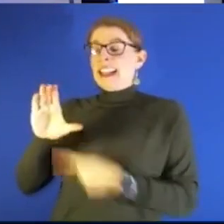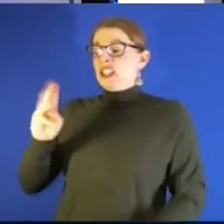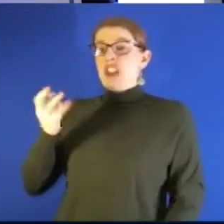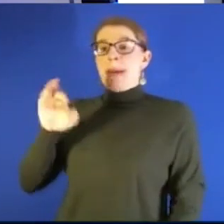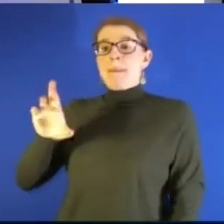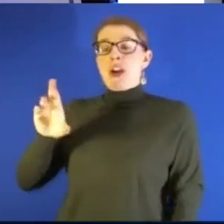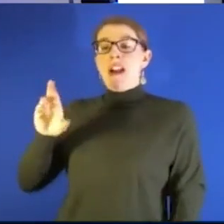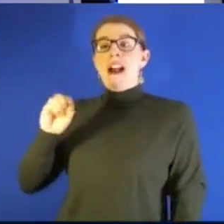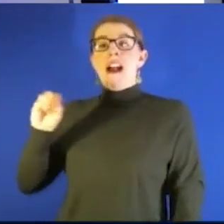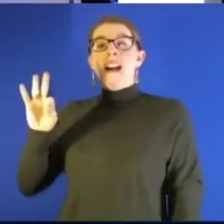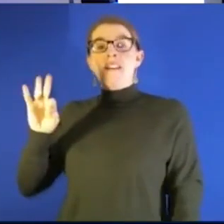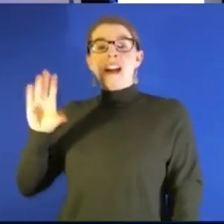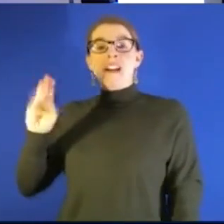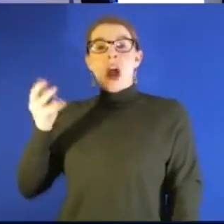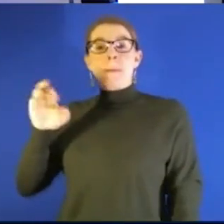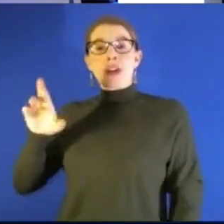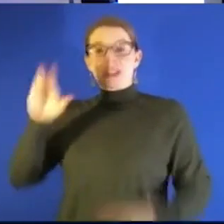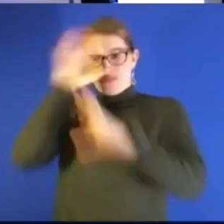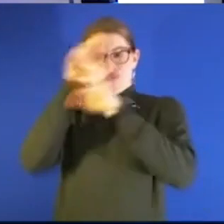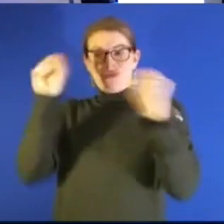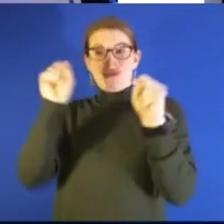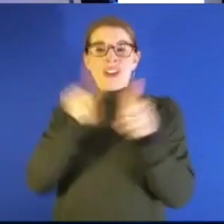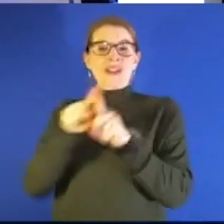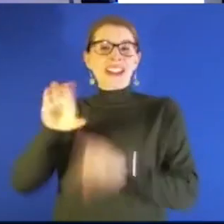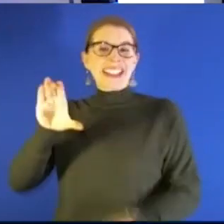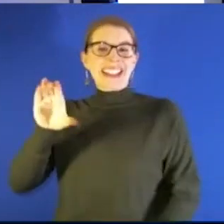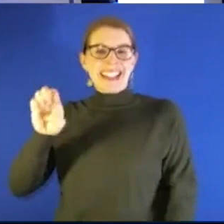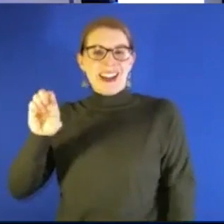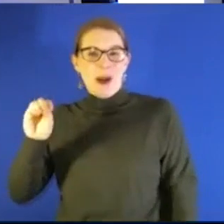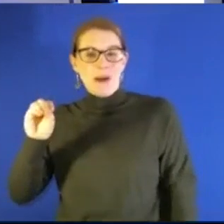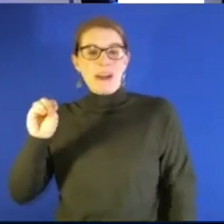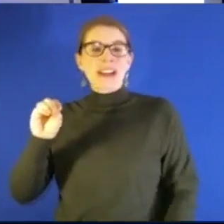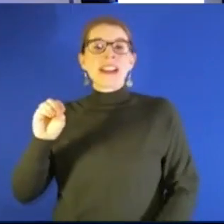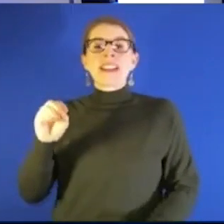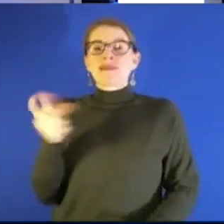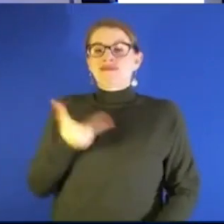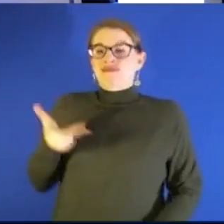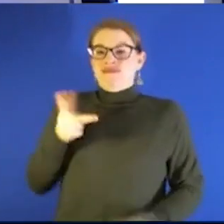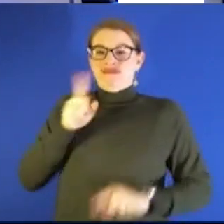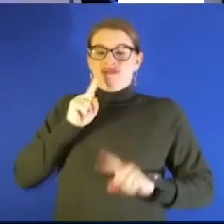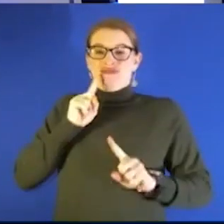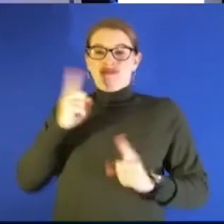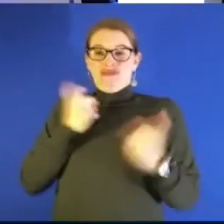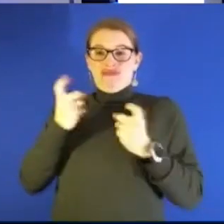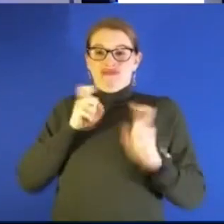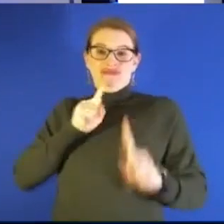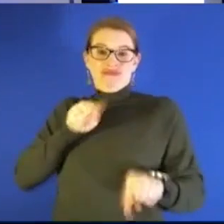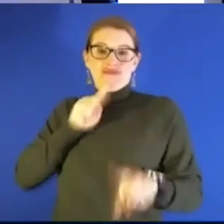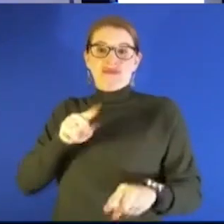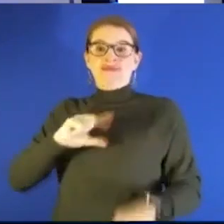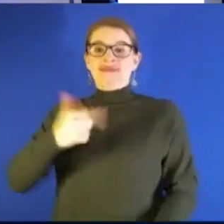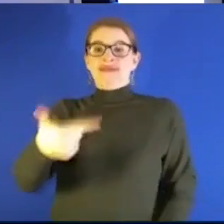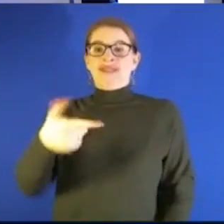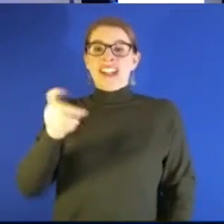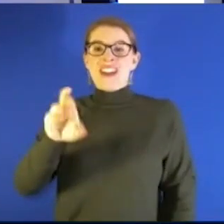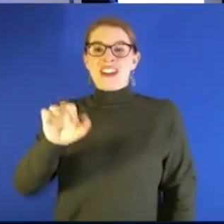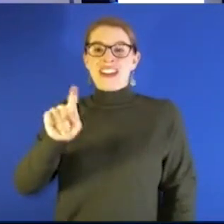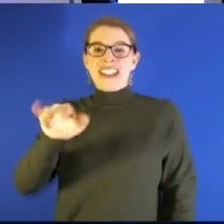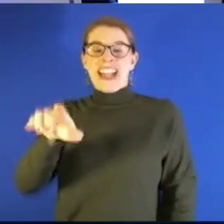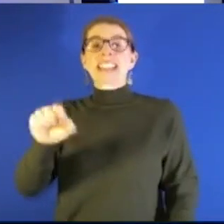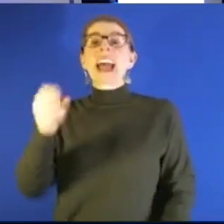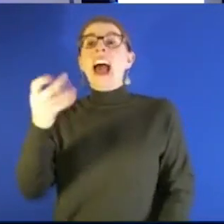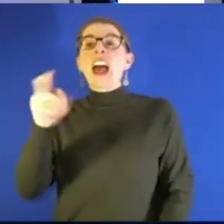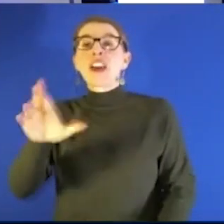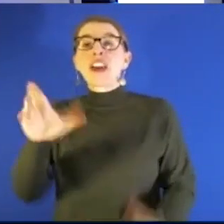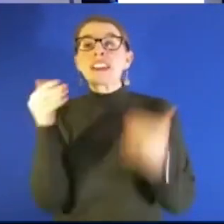have all three of you answering questions today. So Dr. Stites, I'll toss it over to you, but I'll let Heather go ahead with her question this